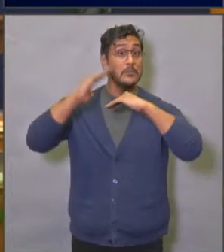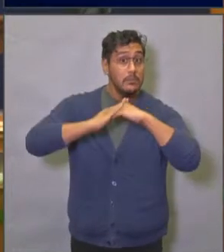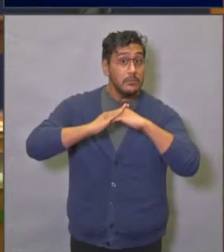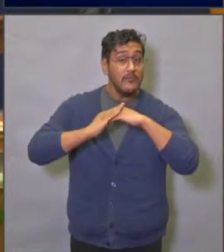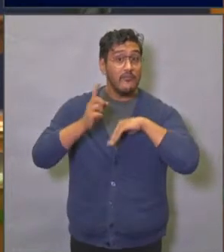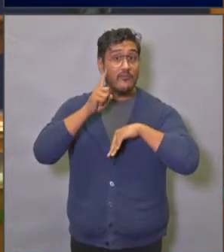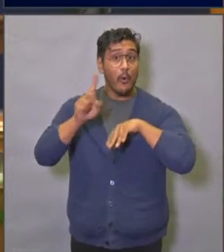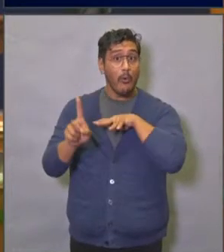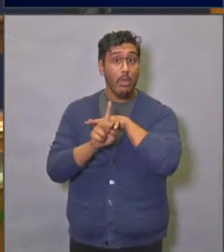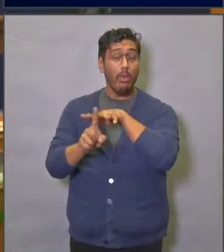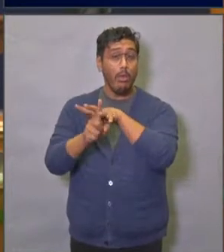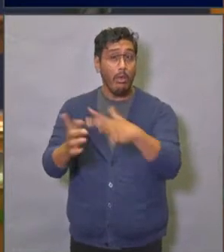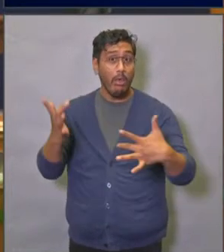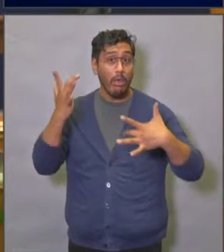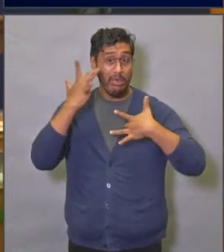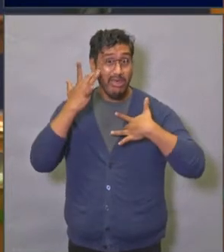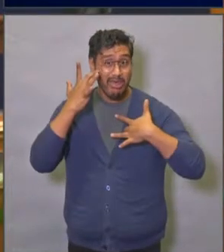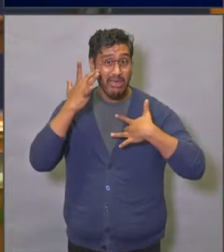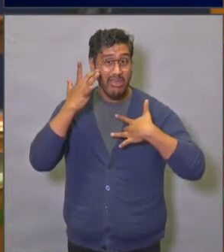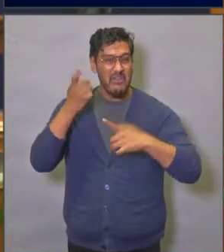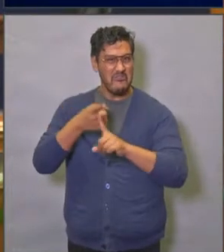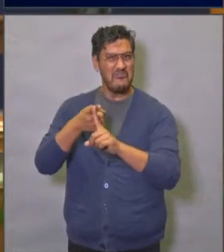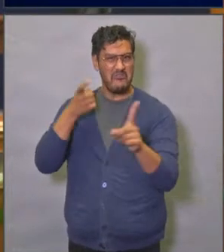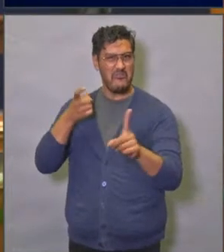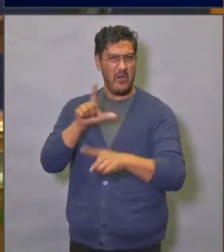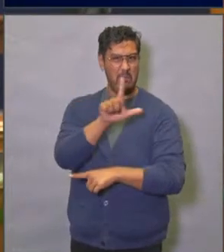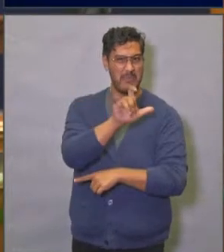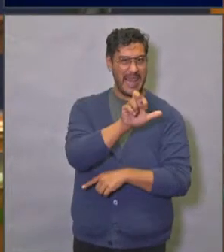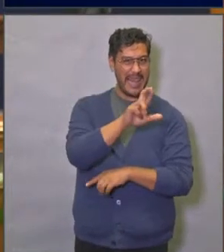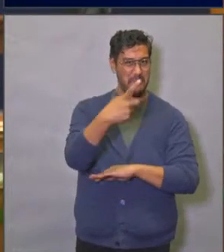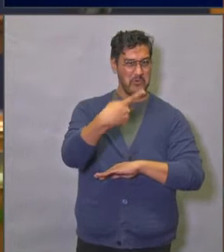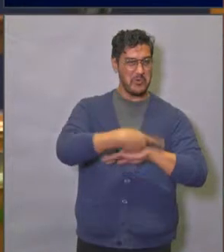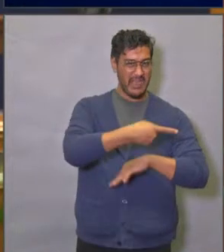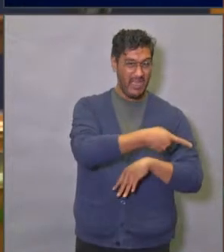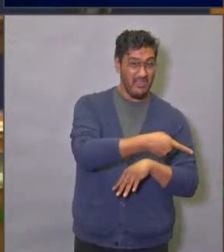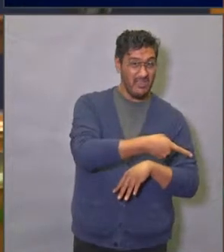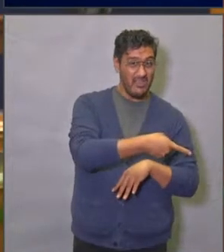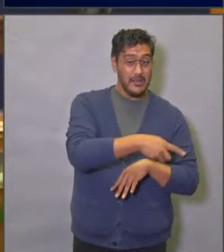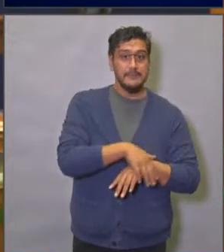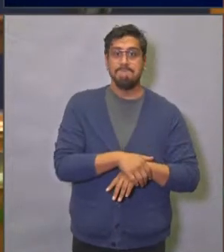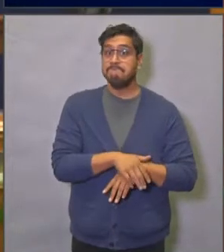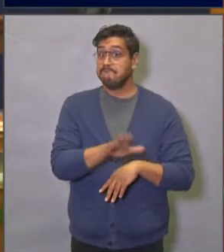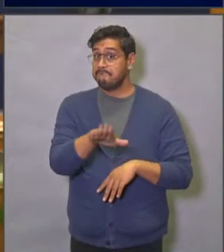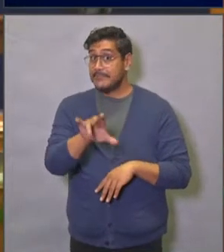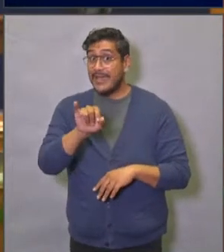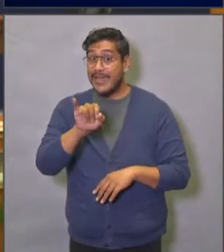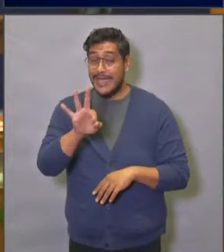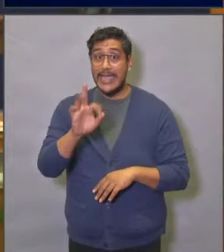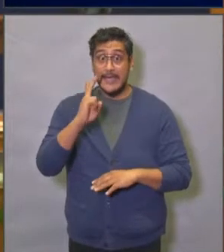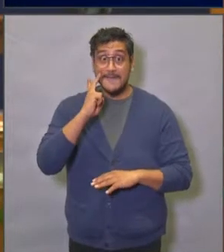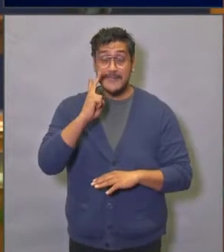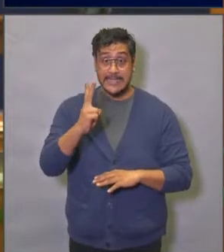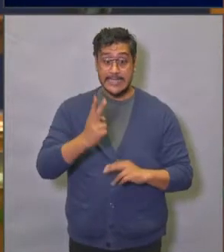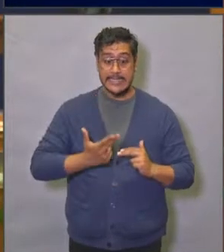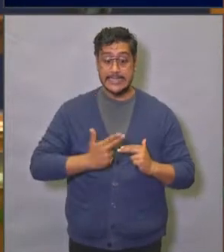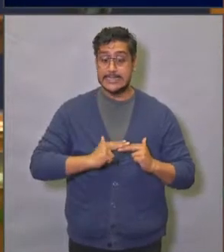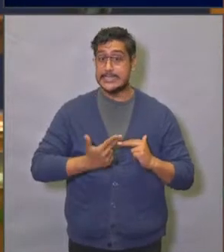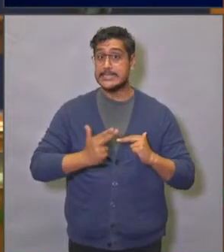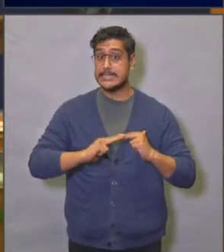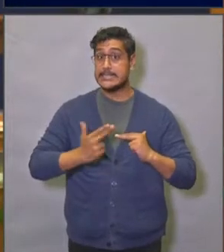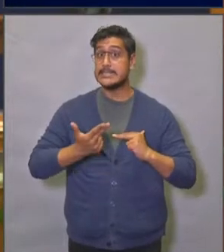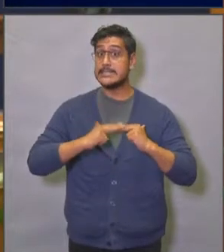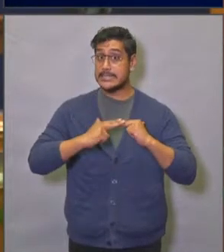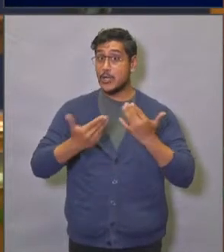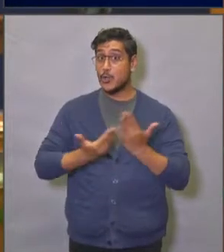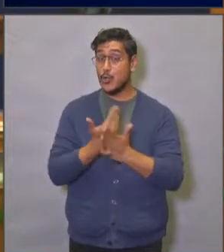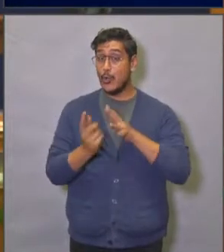in our cases associated with activities that may have happened over Labor Day. If we do see a significant increase in our numbers of new